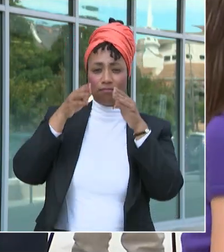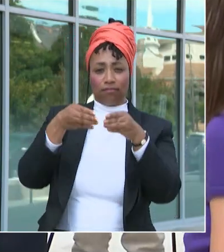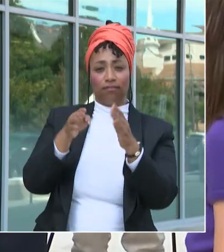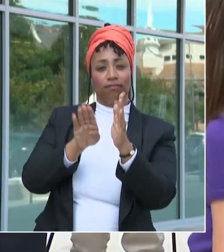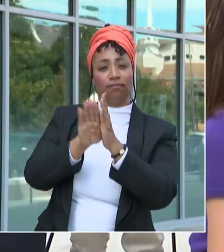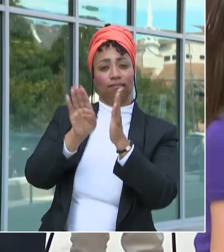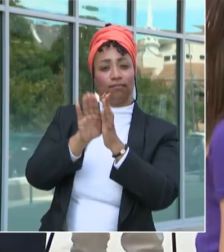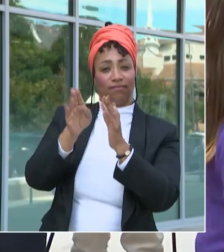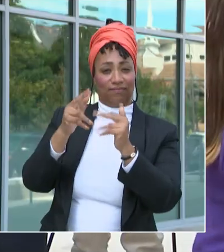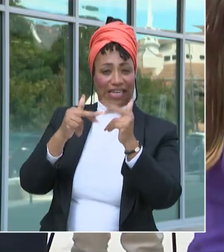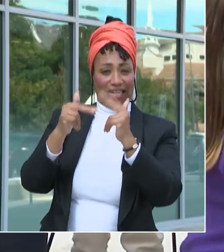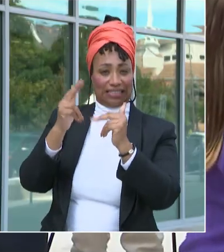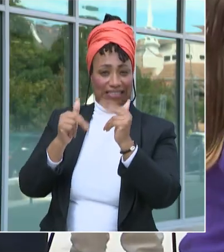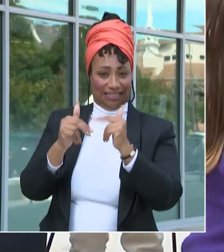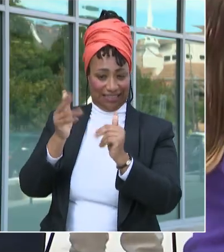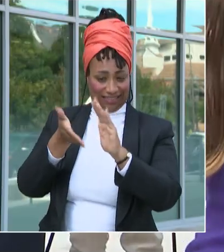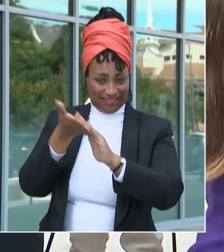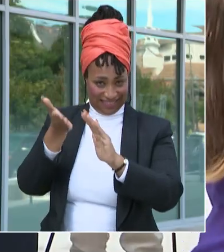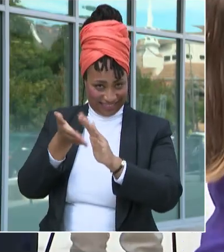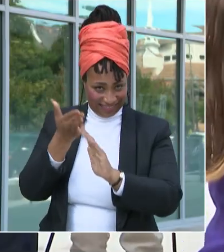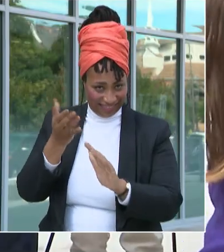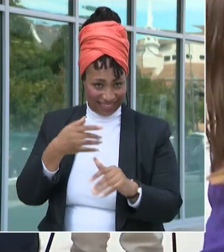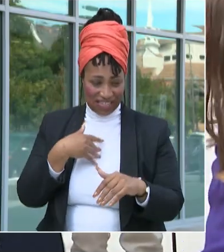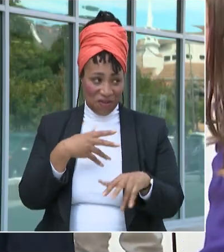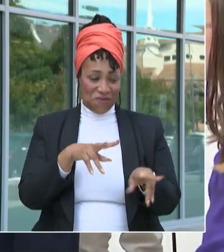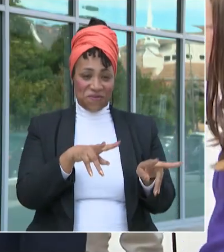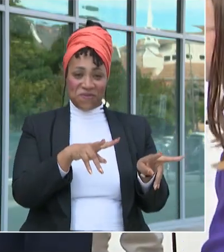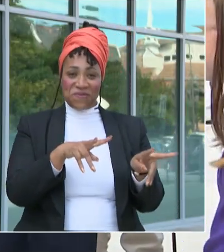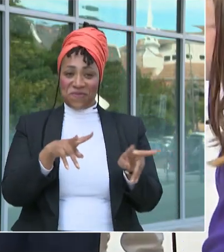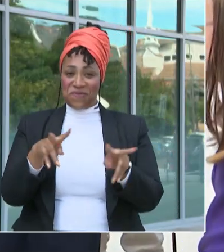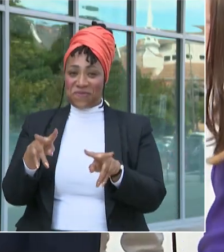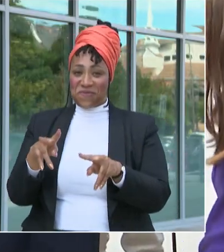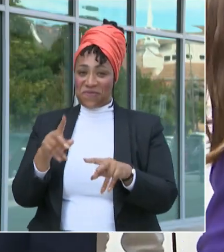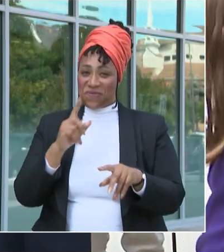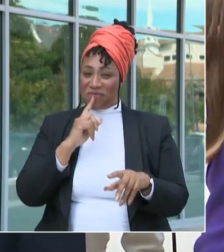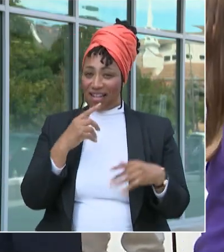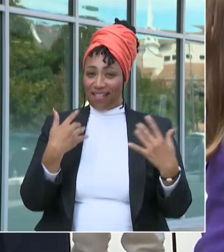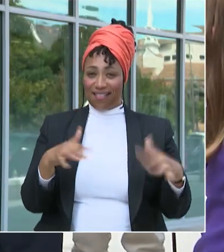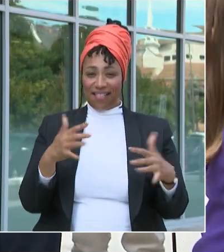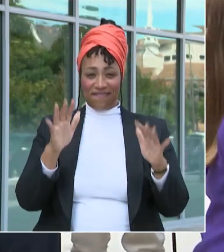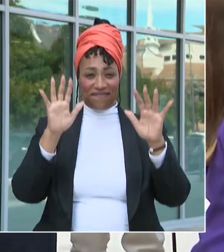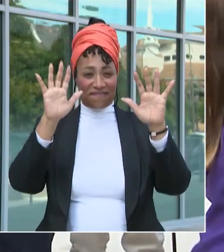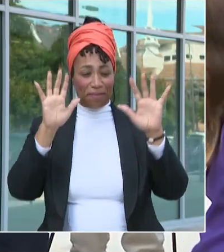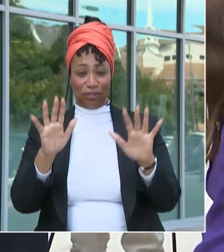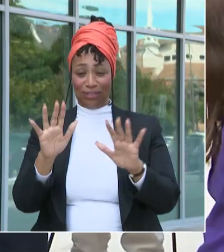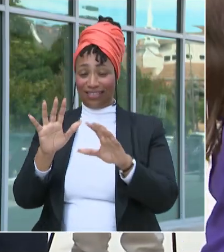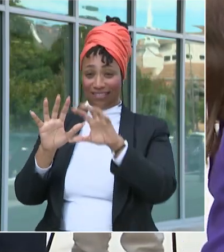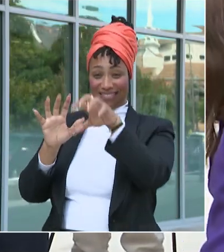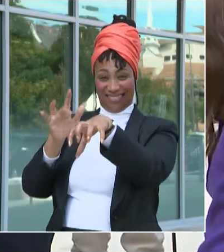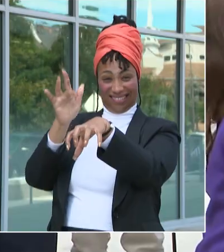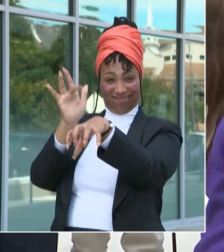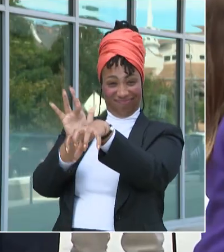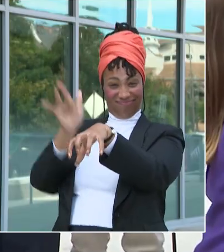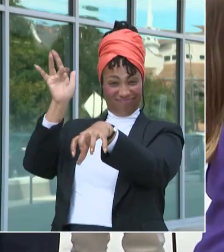This space truly reflects the vibrancy, excellence, and the values of the Truesdell community. I want to